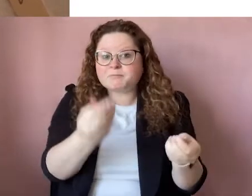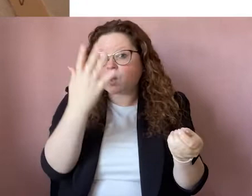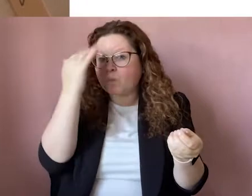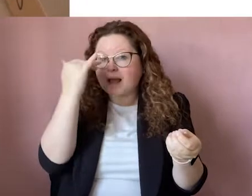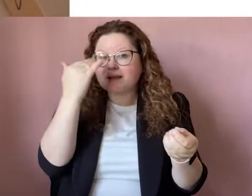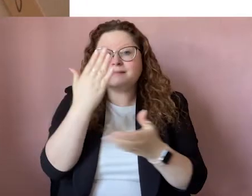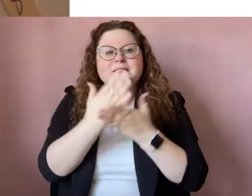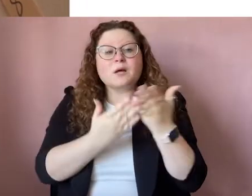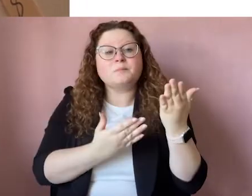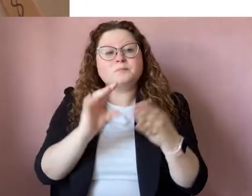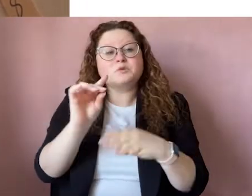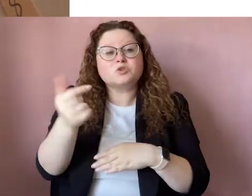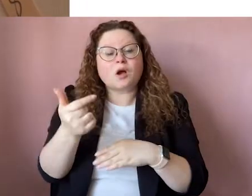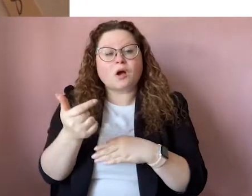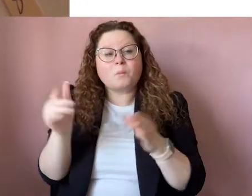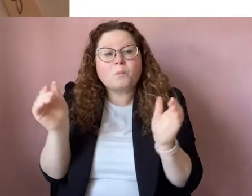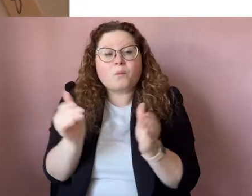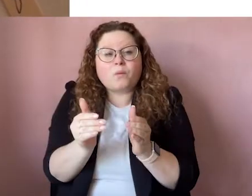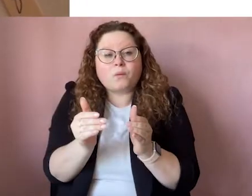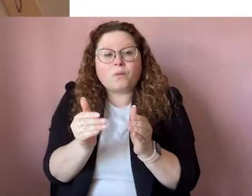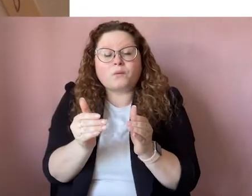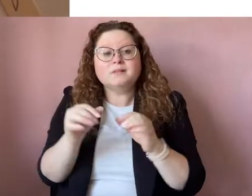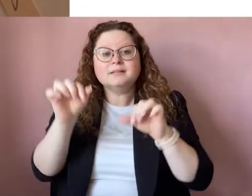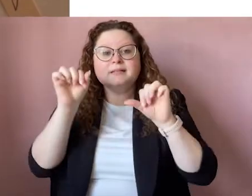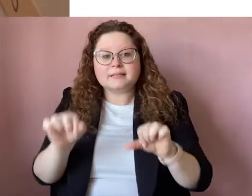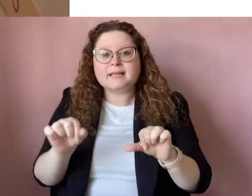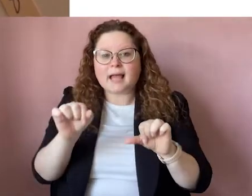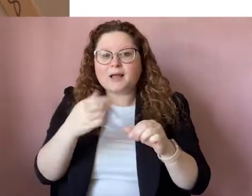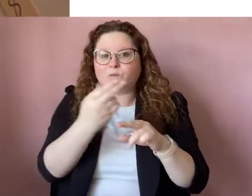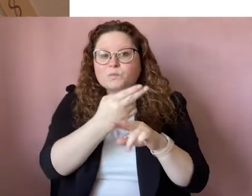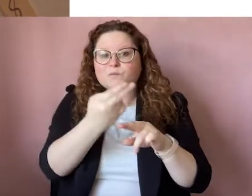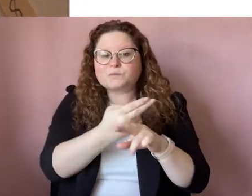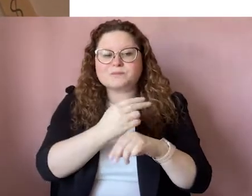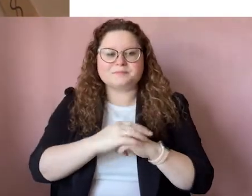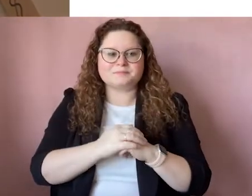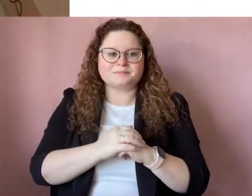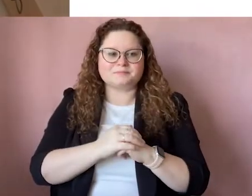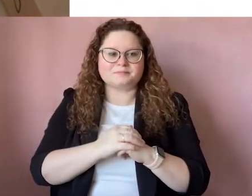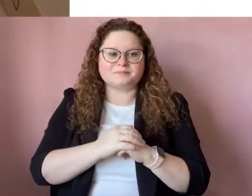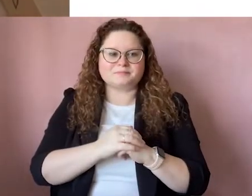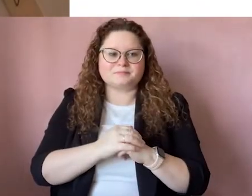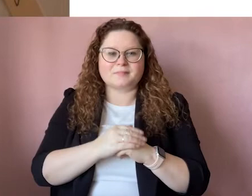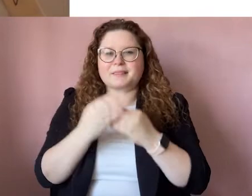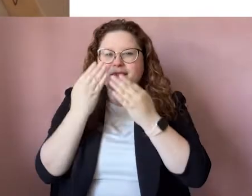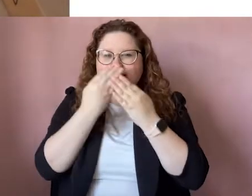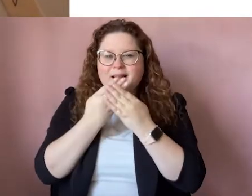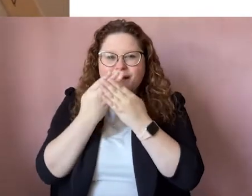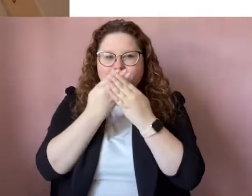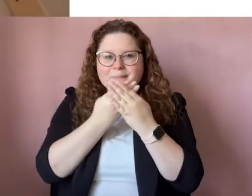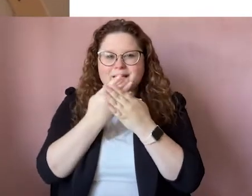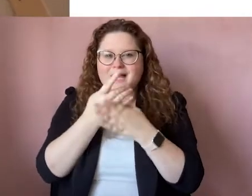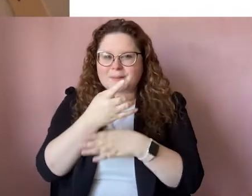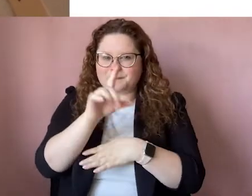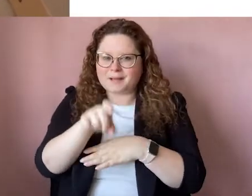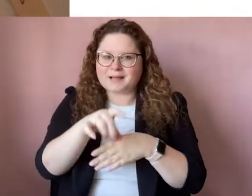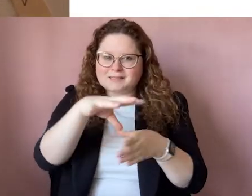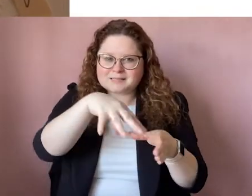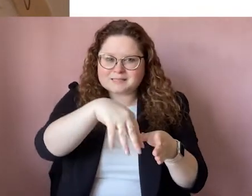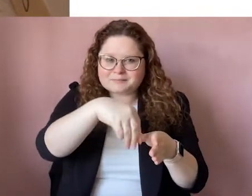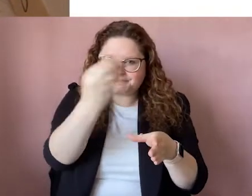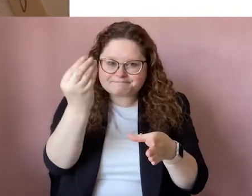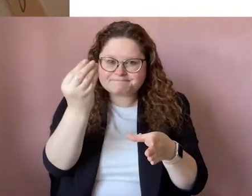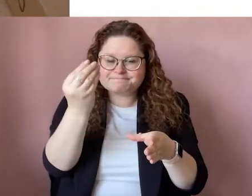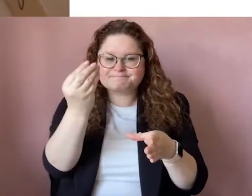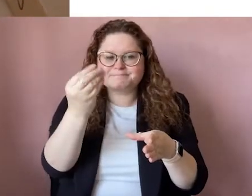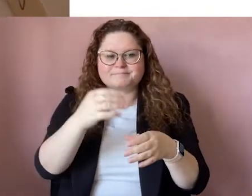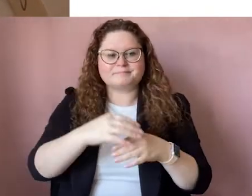short-snouted dog, they can still get their noses in there. They have to pull these little napkins out to actually access all the treats.